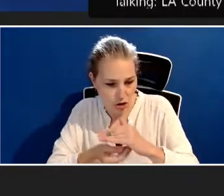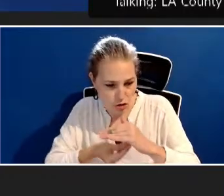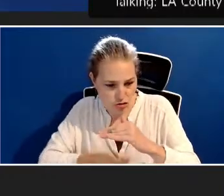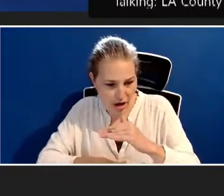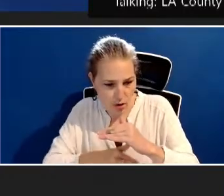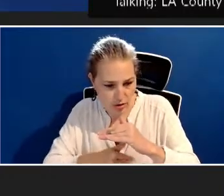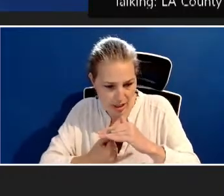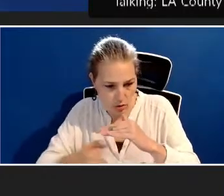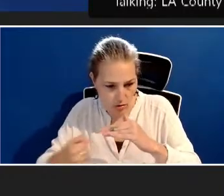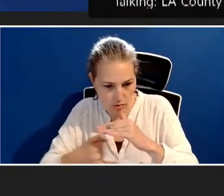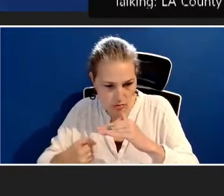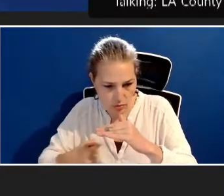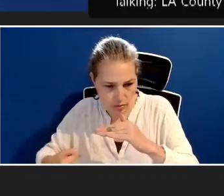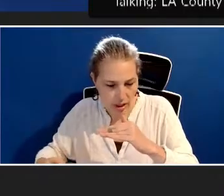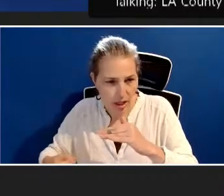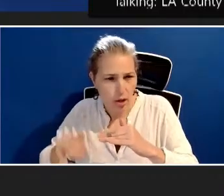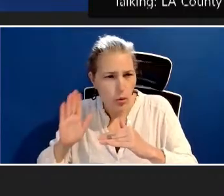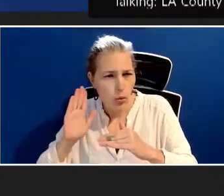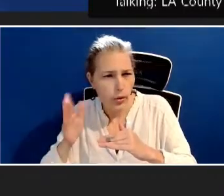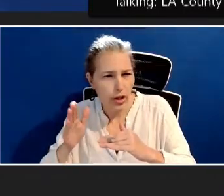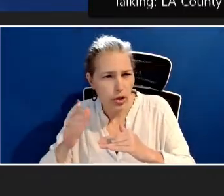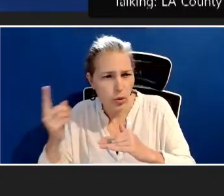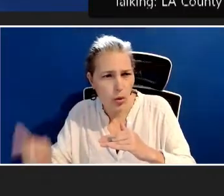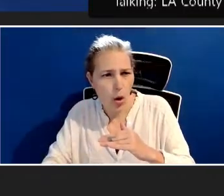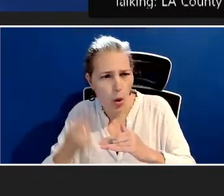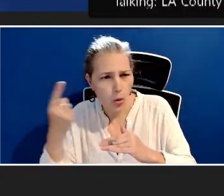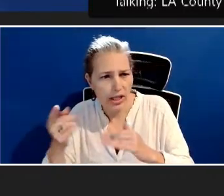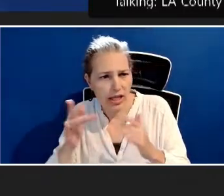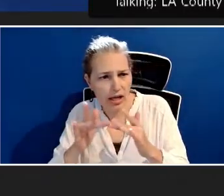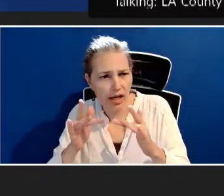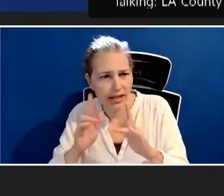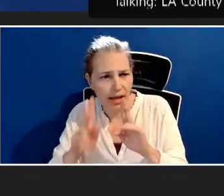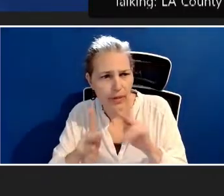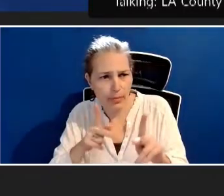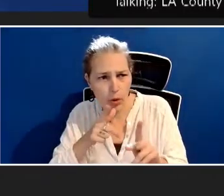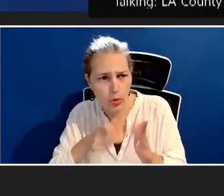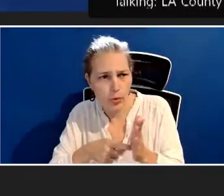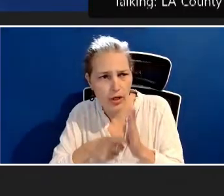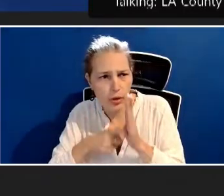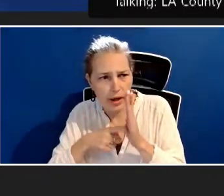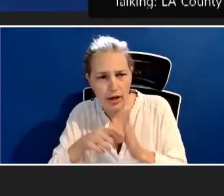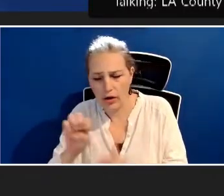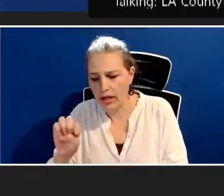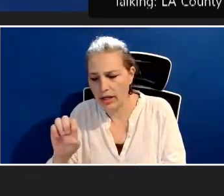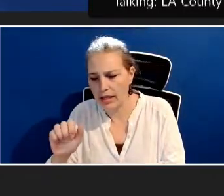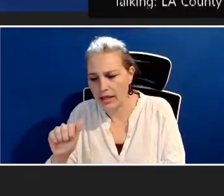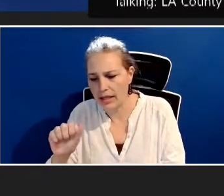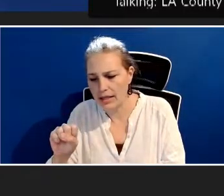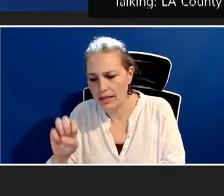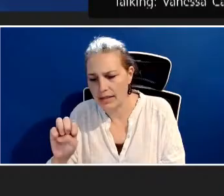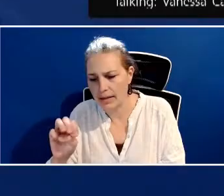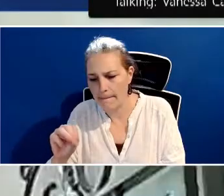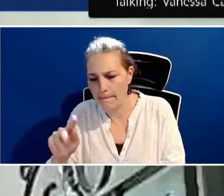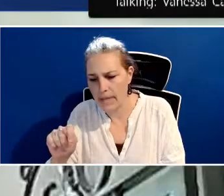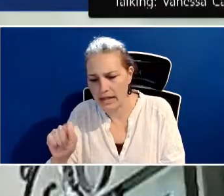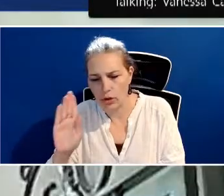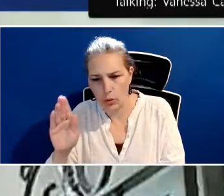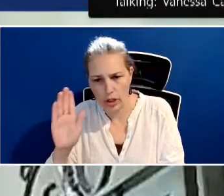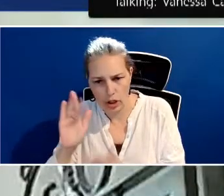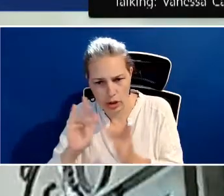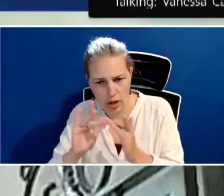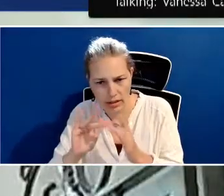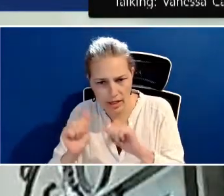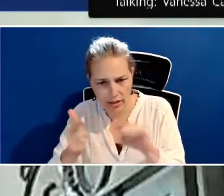contacting only the people who need an easement, or if you'll be contacting every resident who will be undergrounded? There will